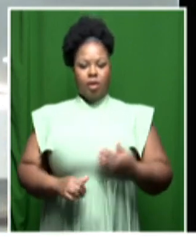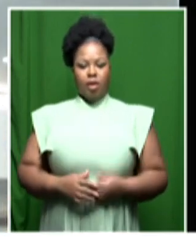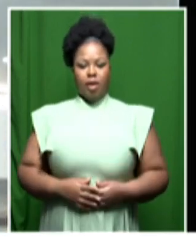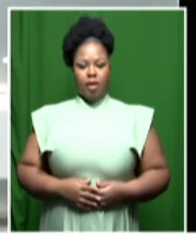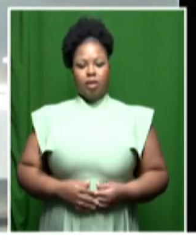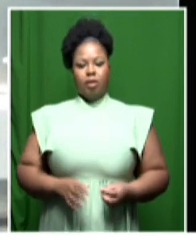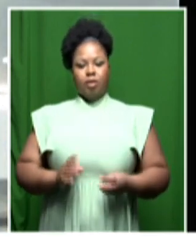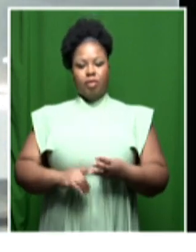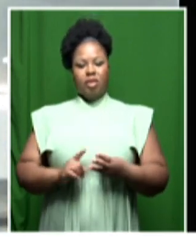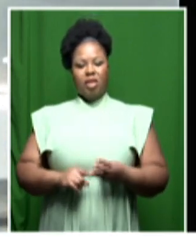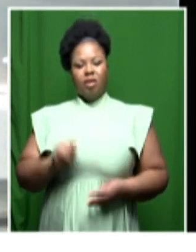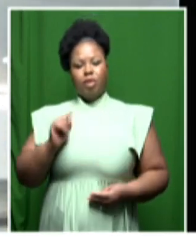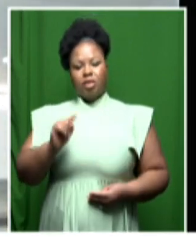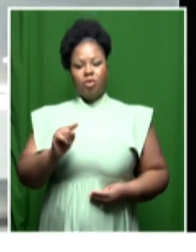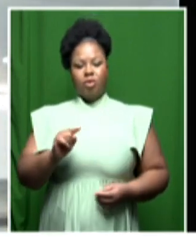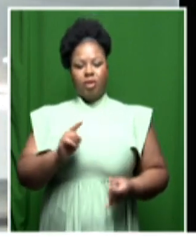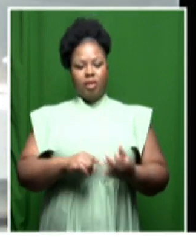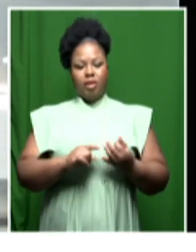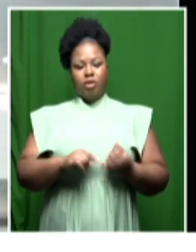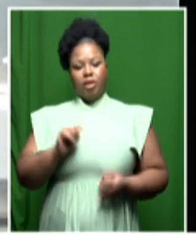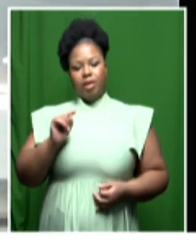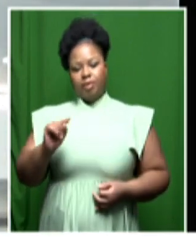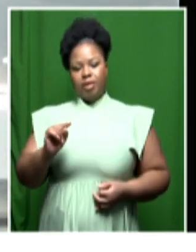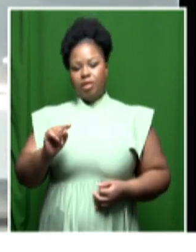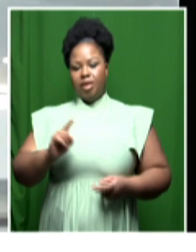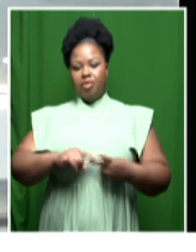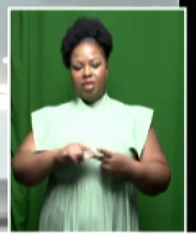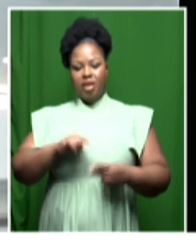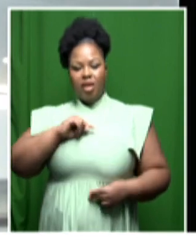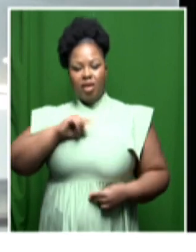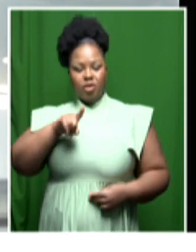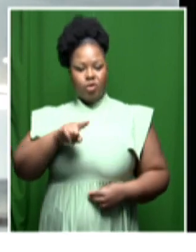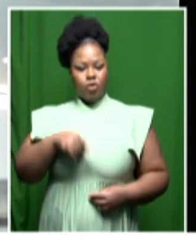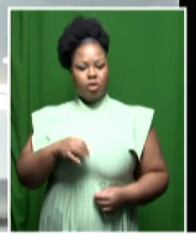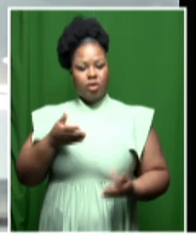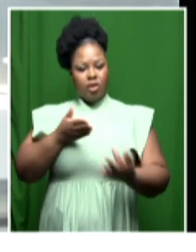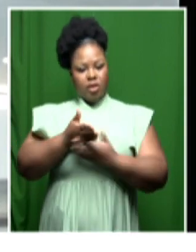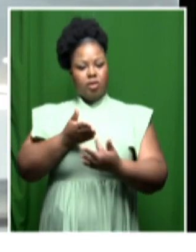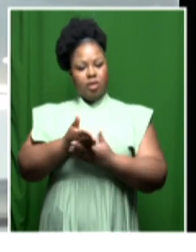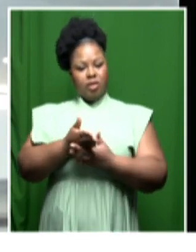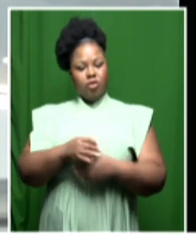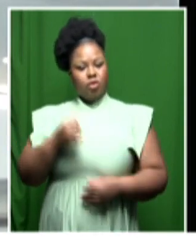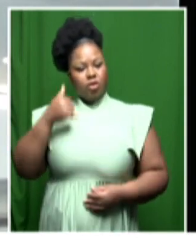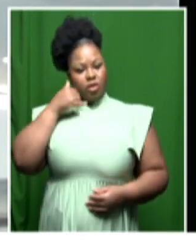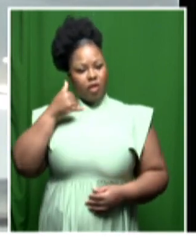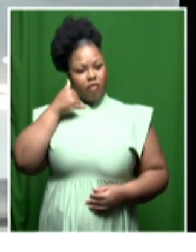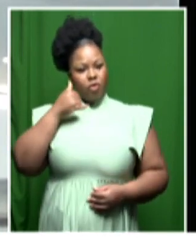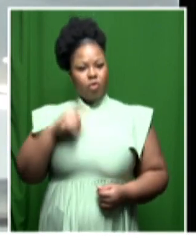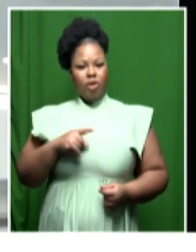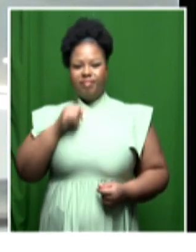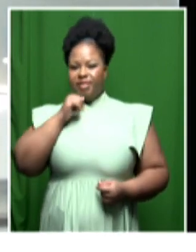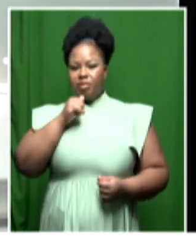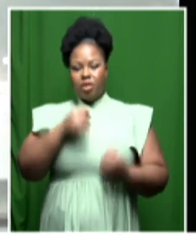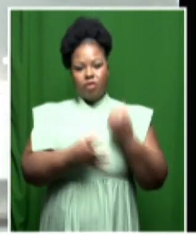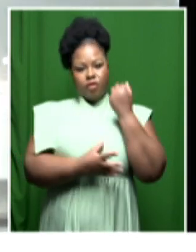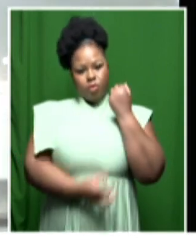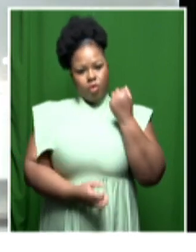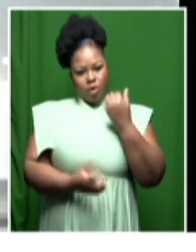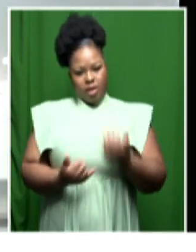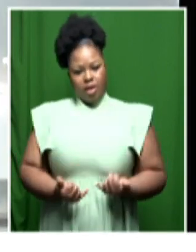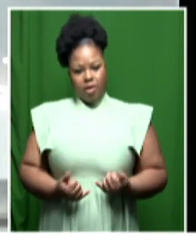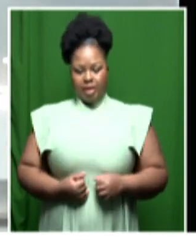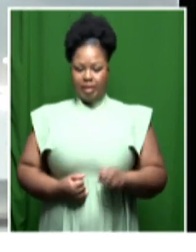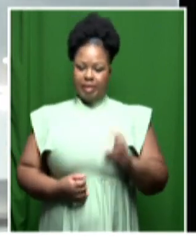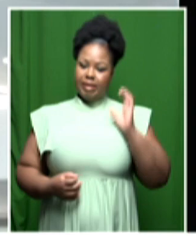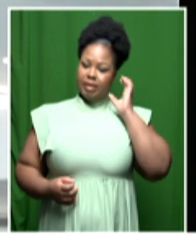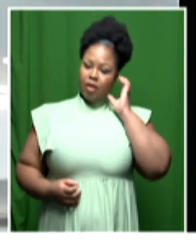help us with data and equipment, access to a mobile phone. Yeah, no matter how impoverished we are right now, this little device